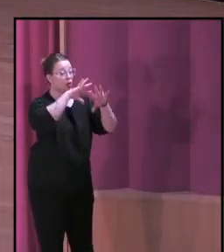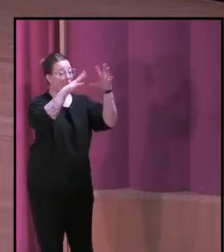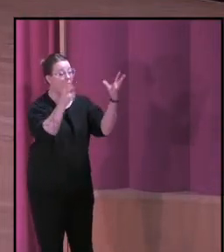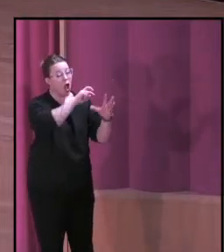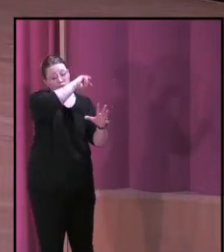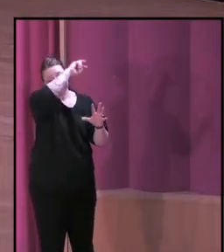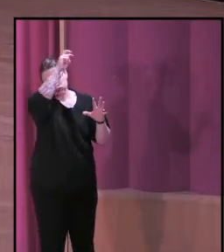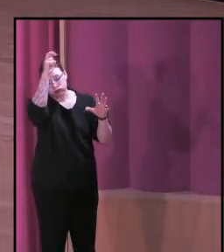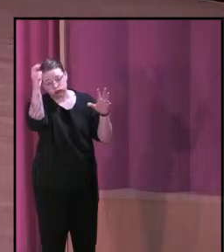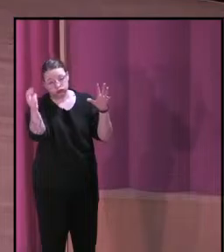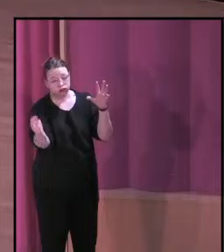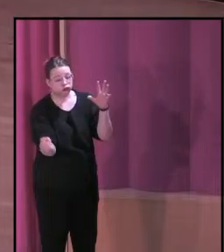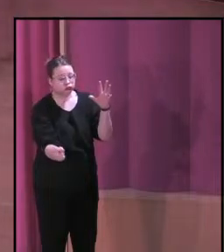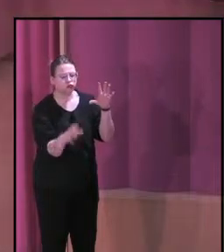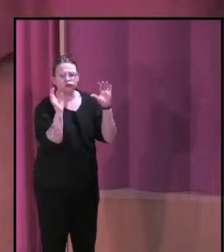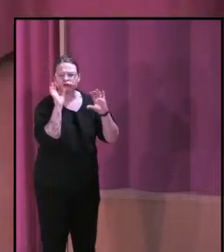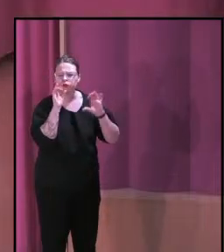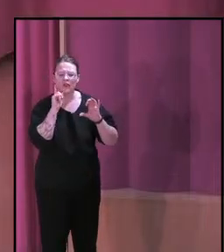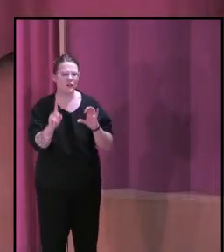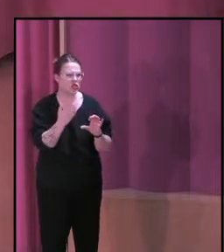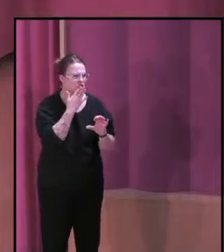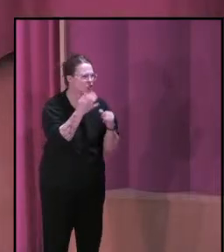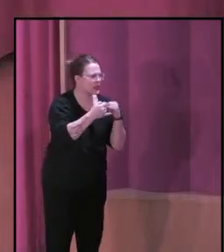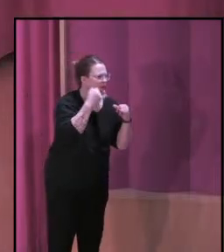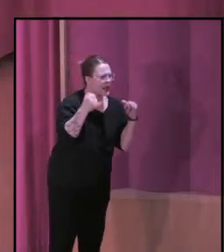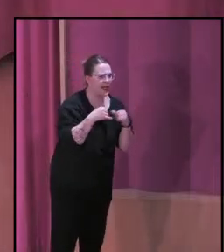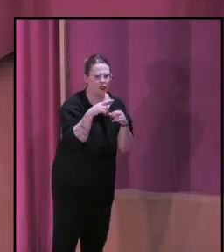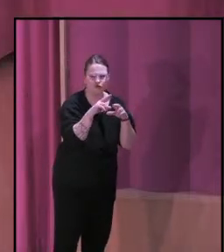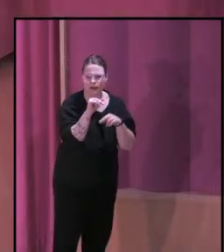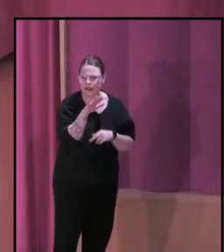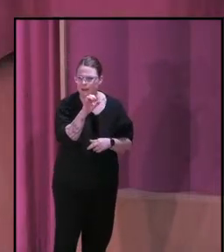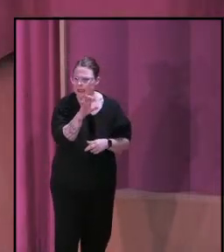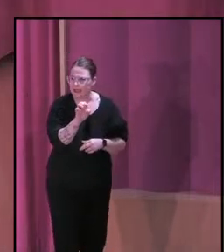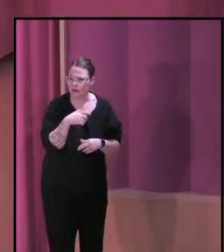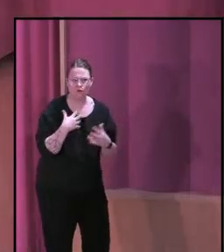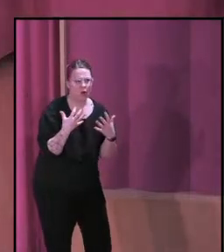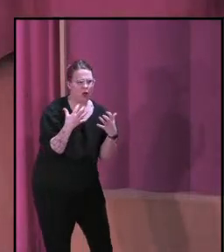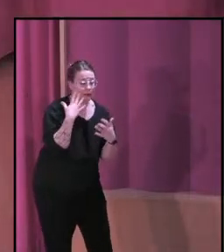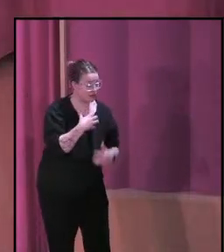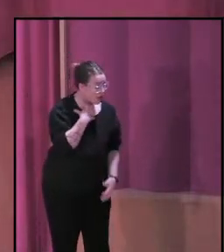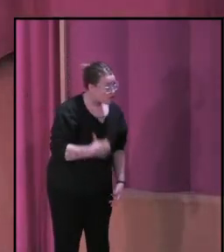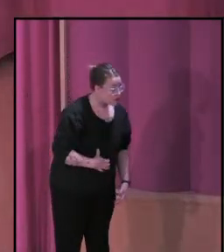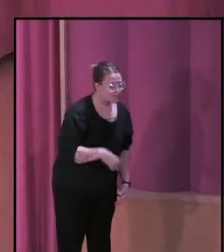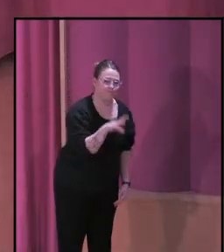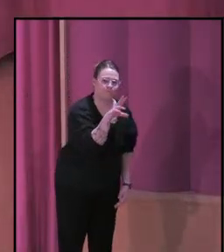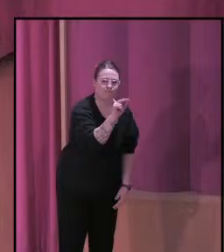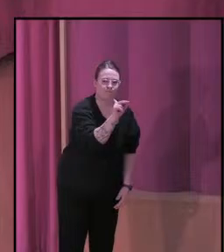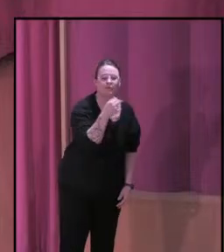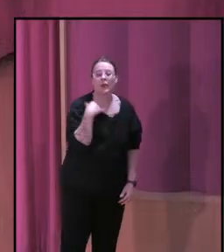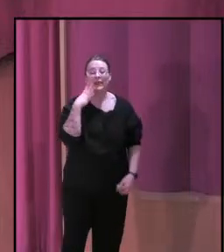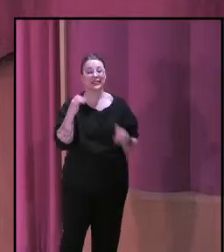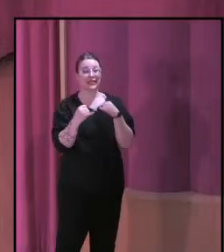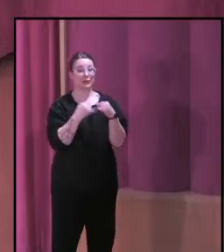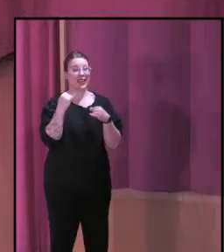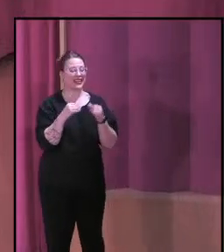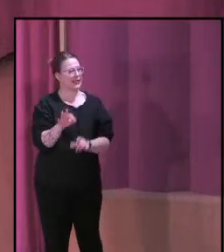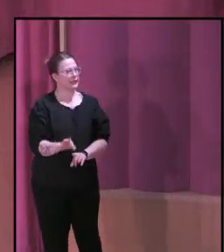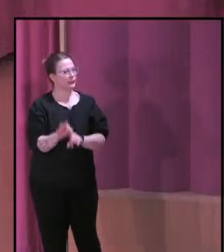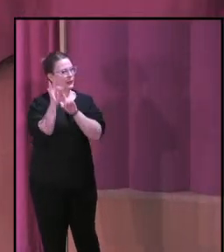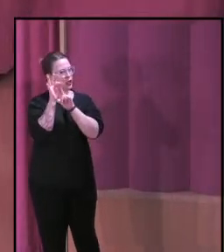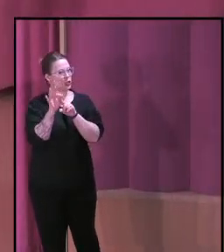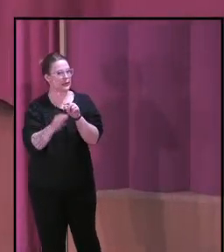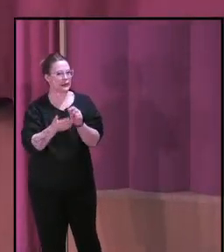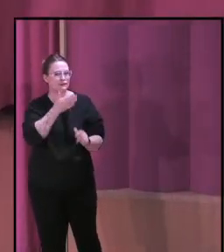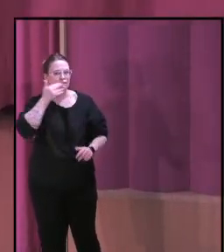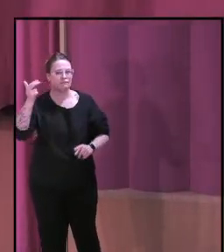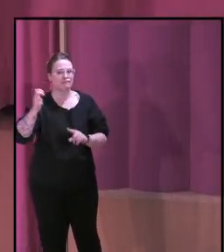recipe, not because they were hungry, as you might think, but because spaghetti, especially world-class spaghetti,